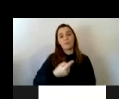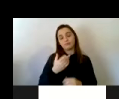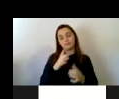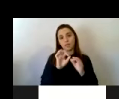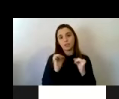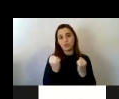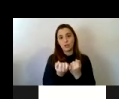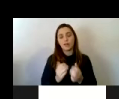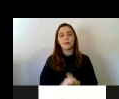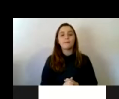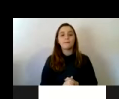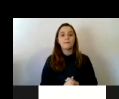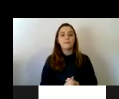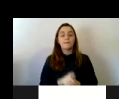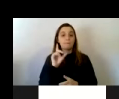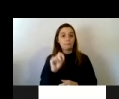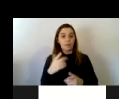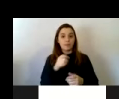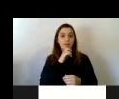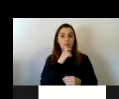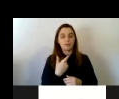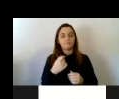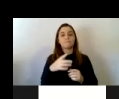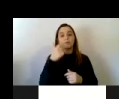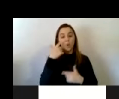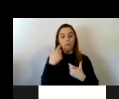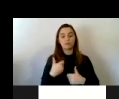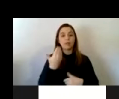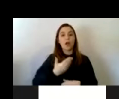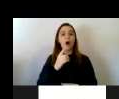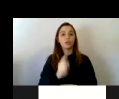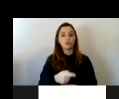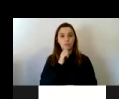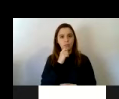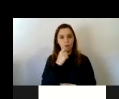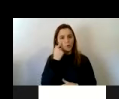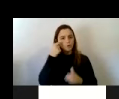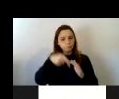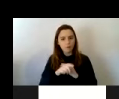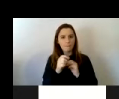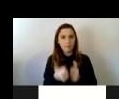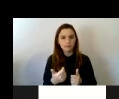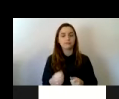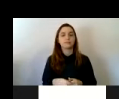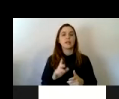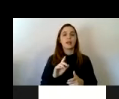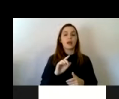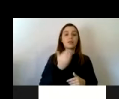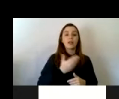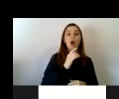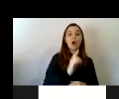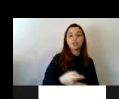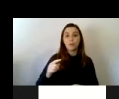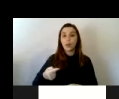to increase the knowledge about the human rights. What do you have for rights, and what are you obligated for? And to strengthen